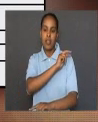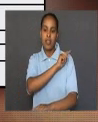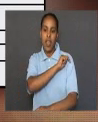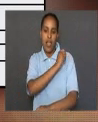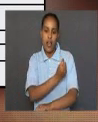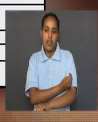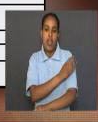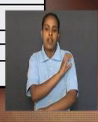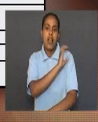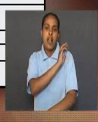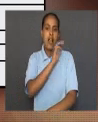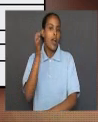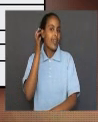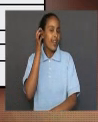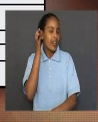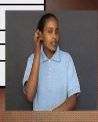and cartilage.